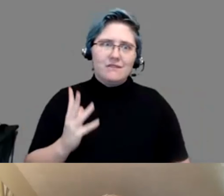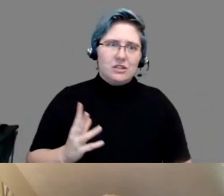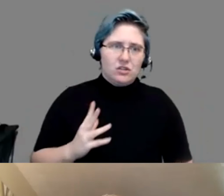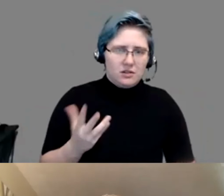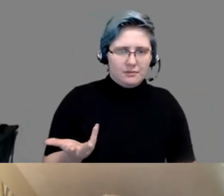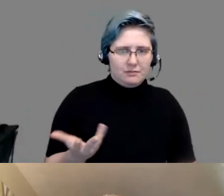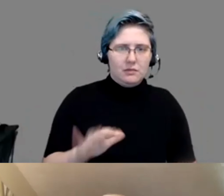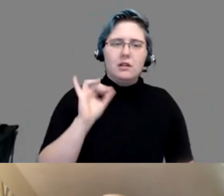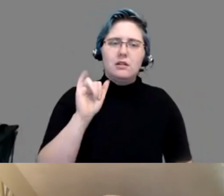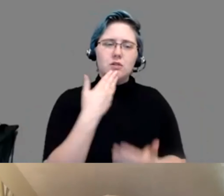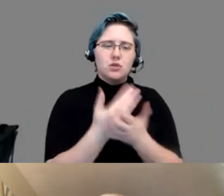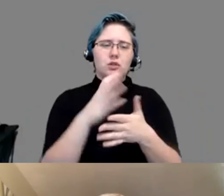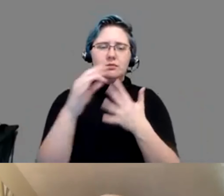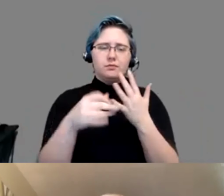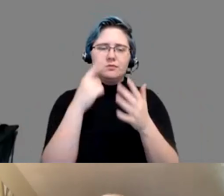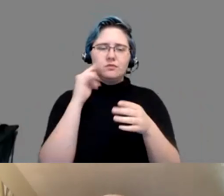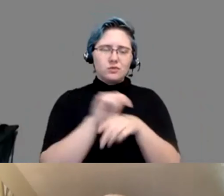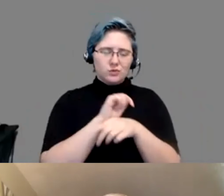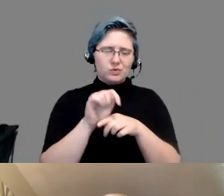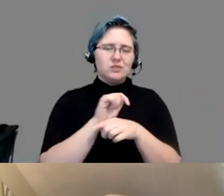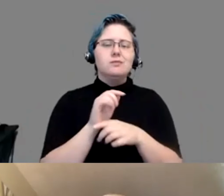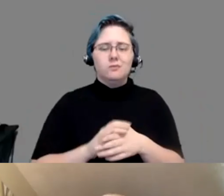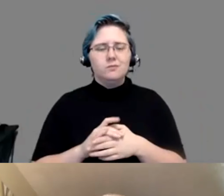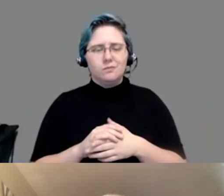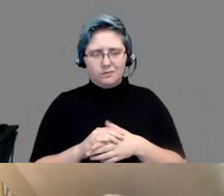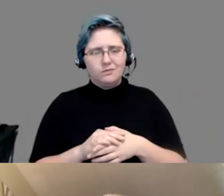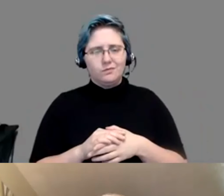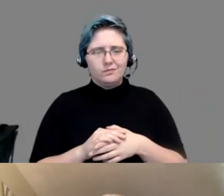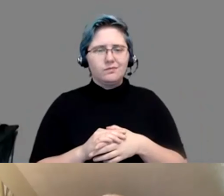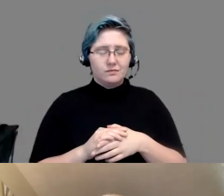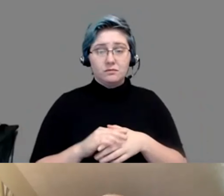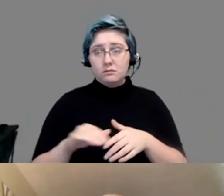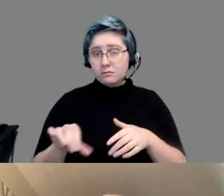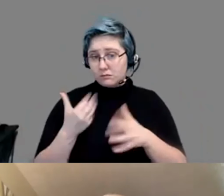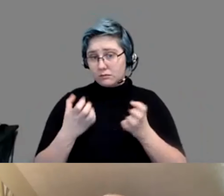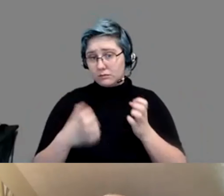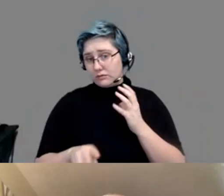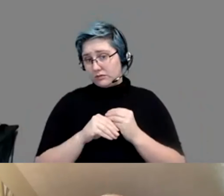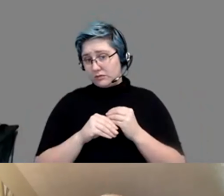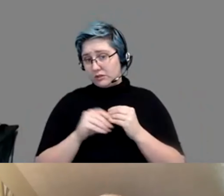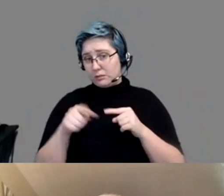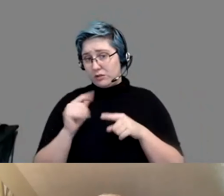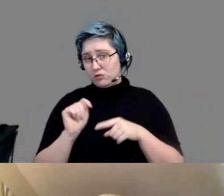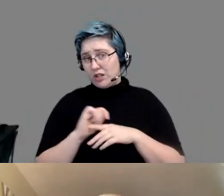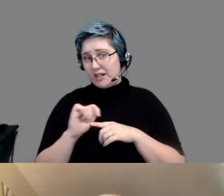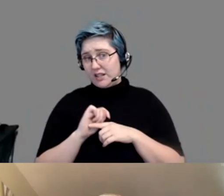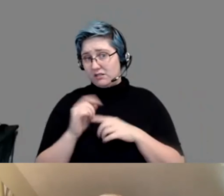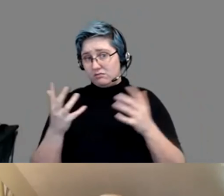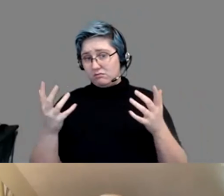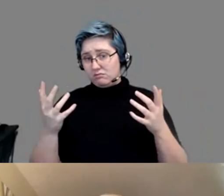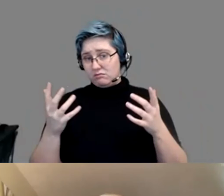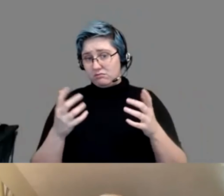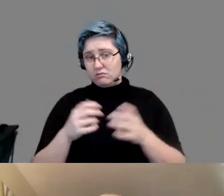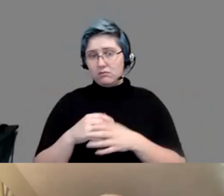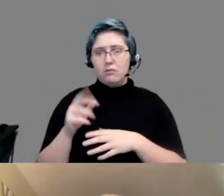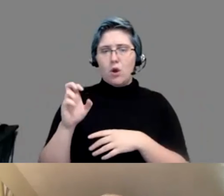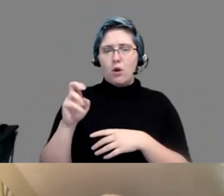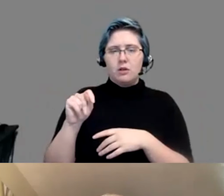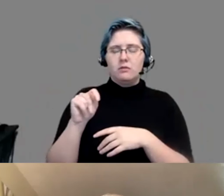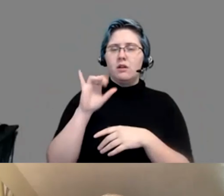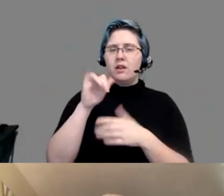good option for training as well. Anything else anybody wanted to share on training? That works